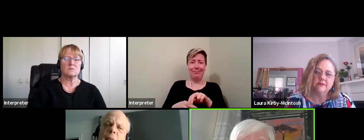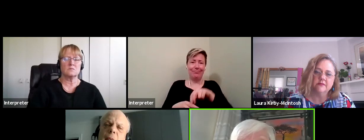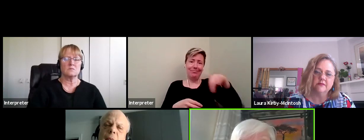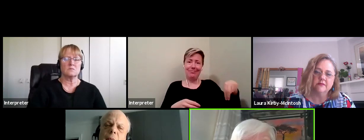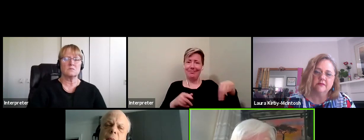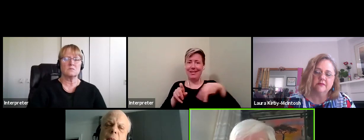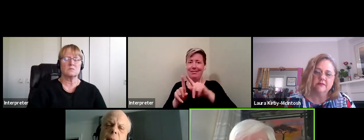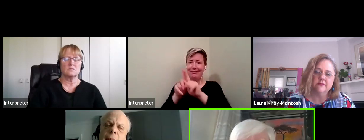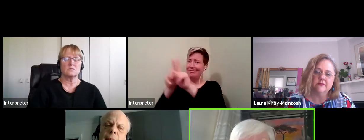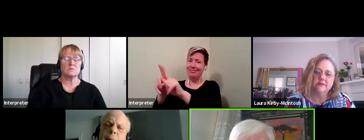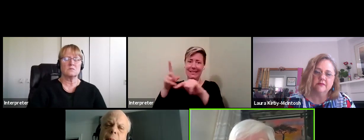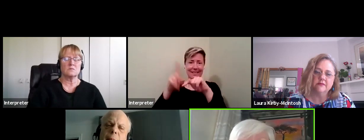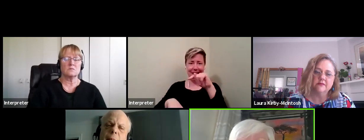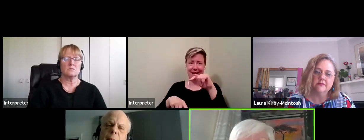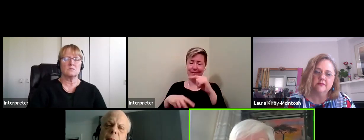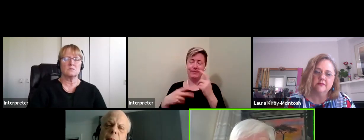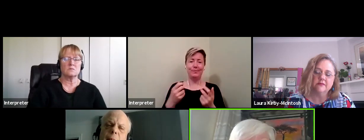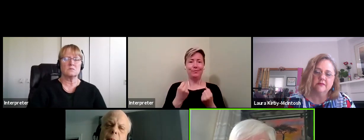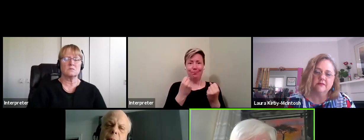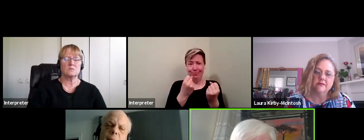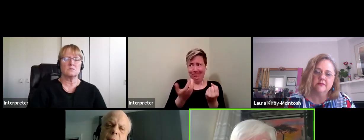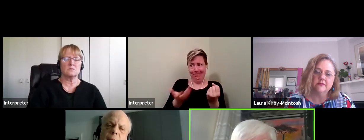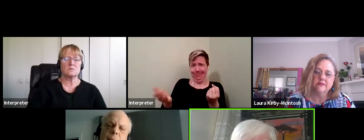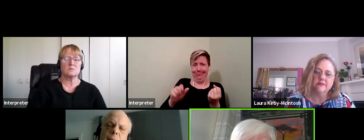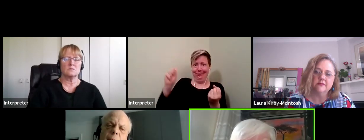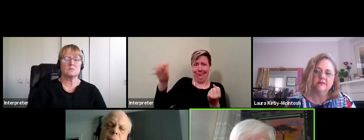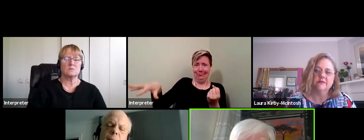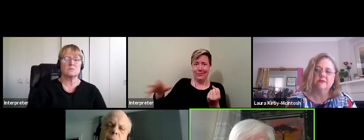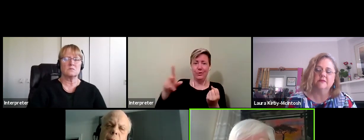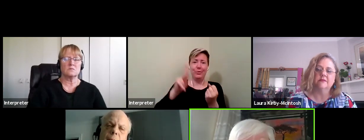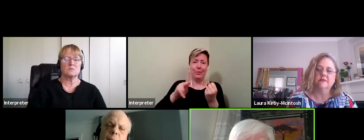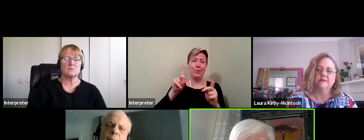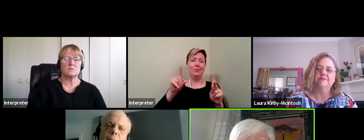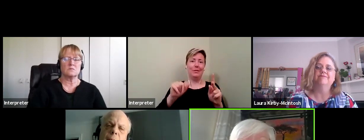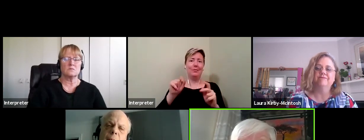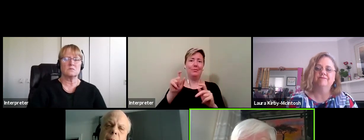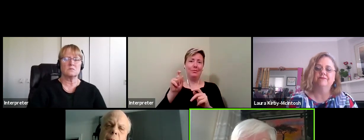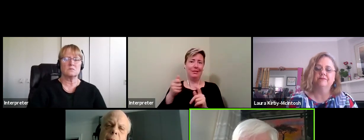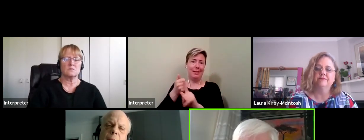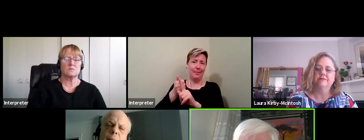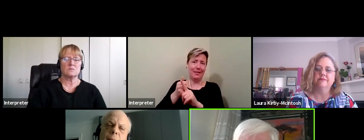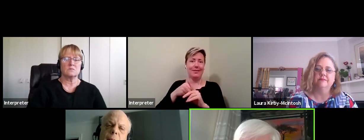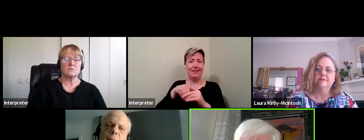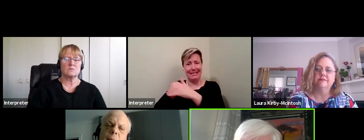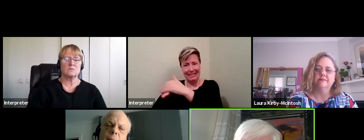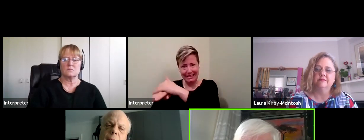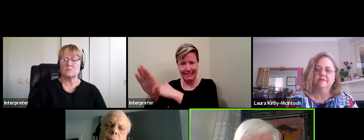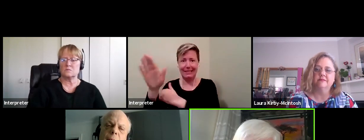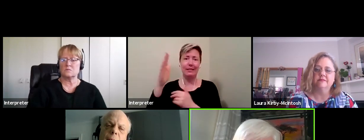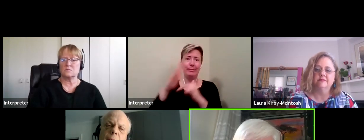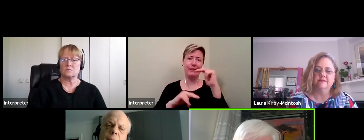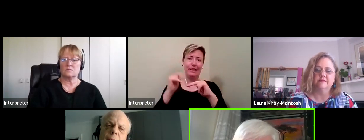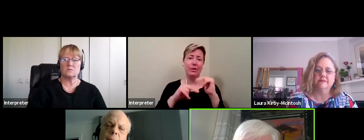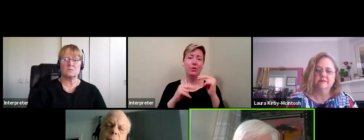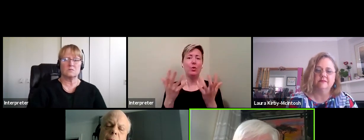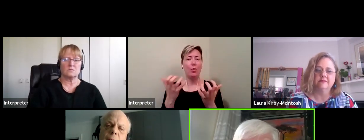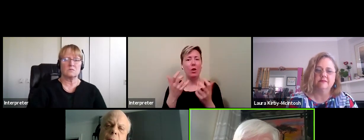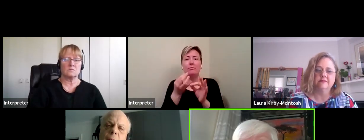entrance. And given how busy things are, the staff may not be able to help them either. So you want to make it very simple and